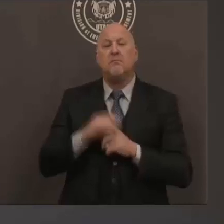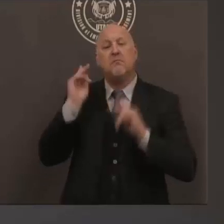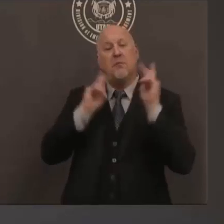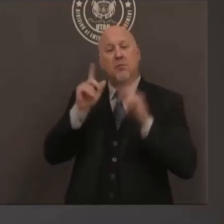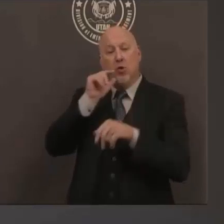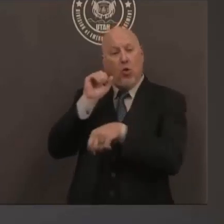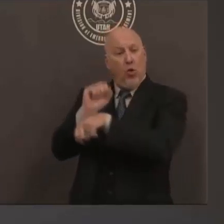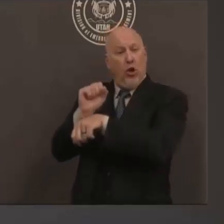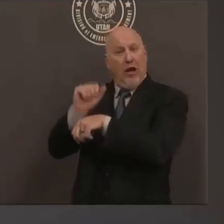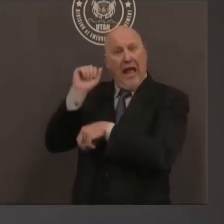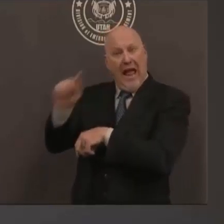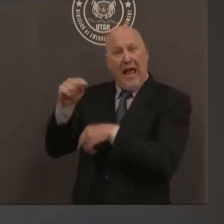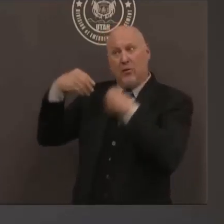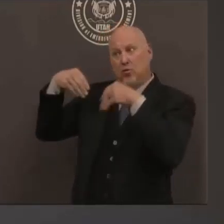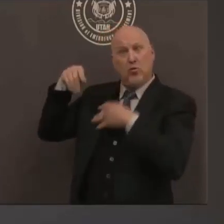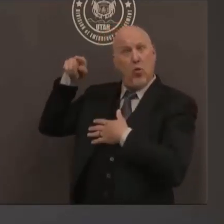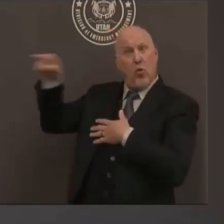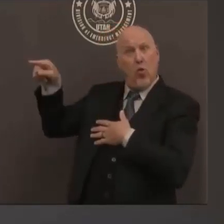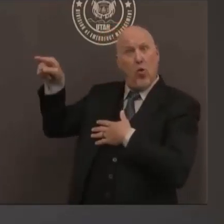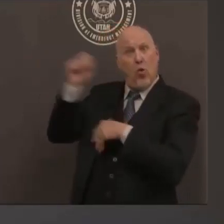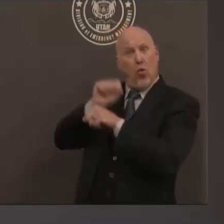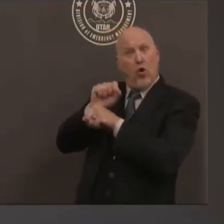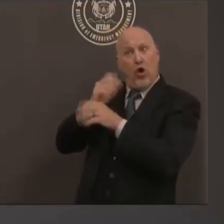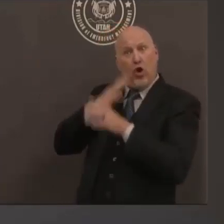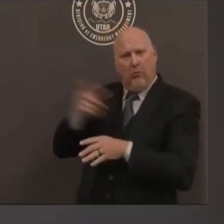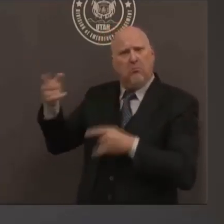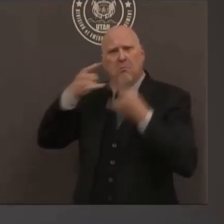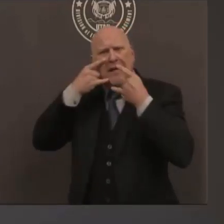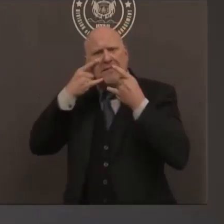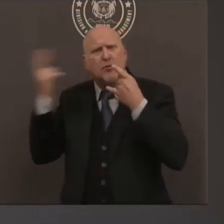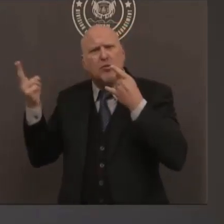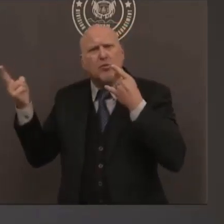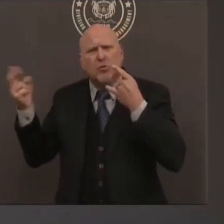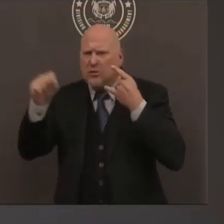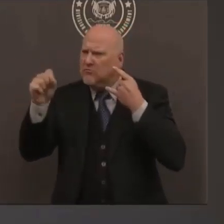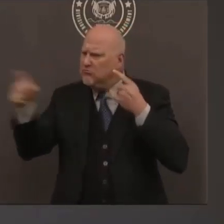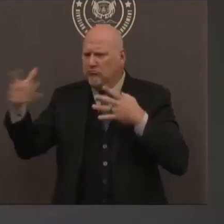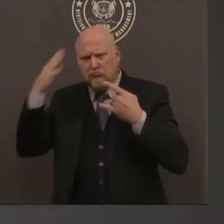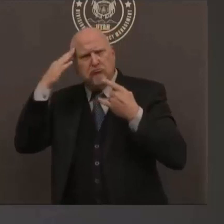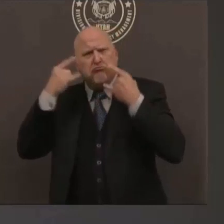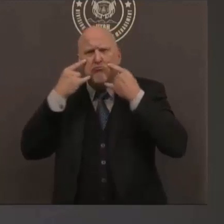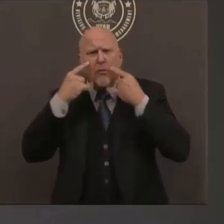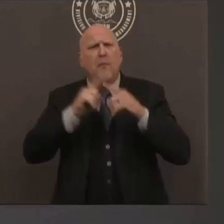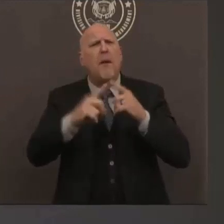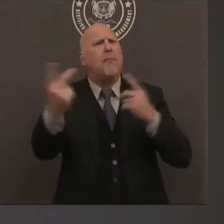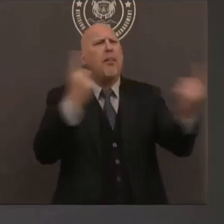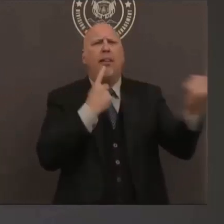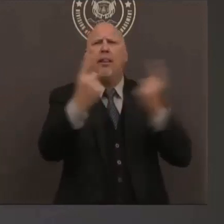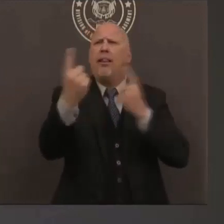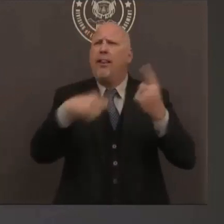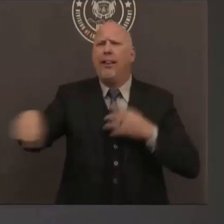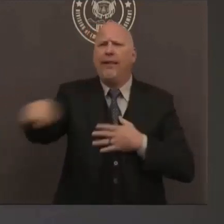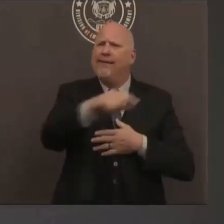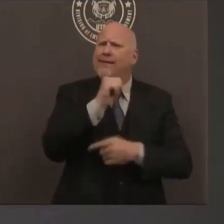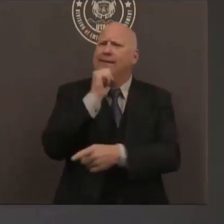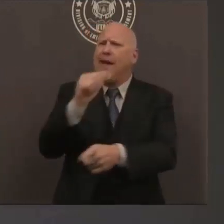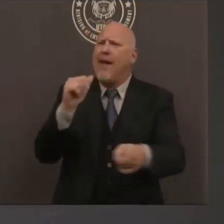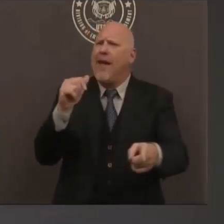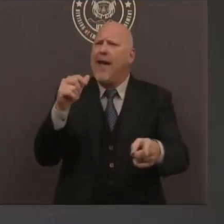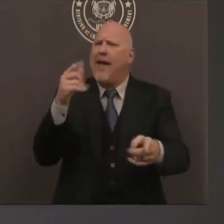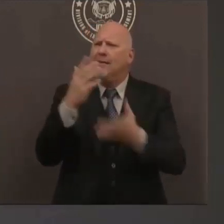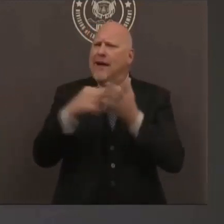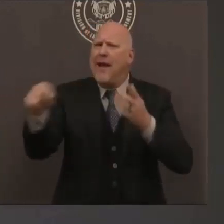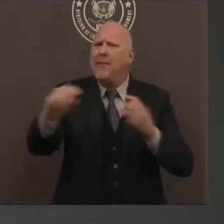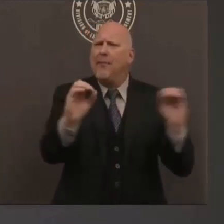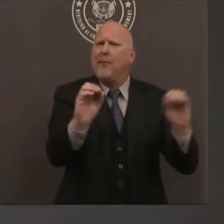diligently. That's a good thing, and we need to do it if we want to slow down and stop the spread of the coronavirus. That's an easy thing to do, but